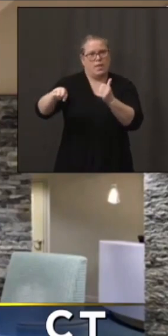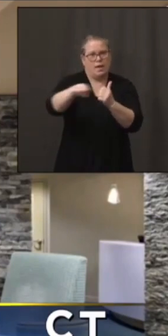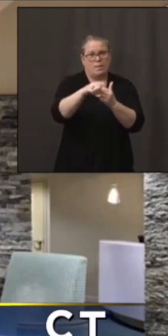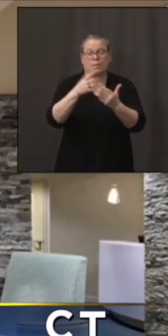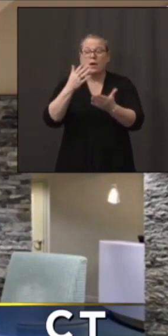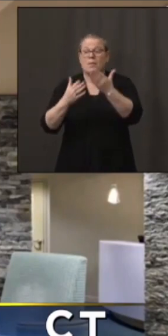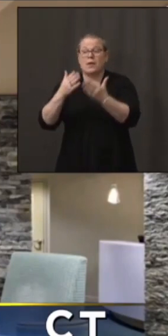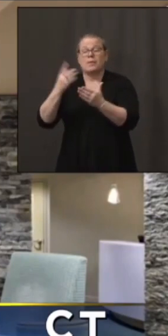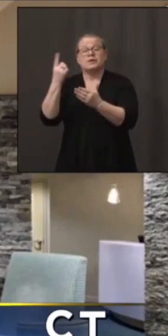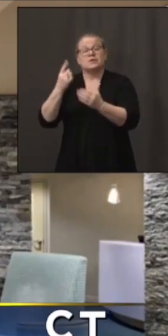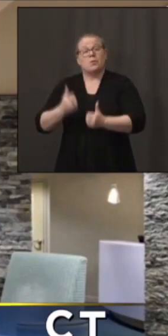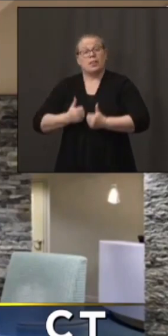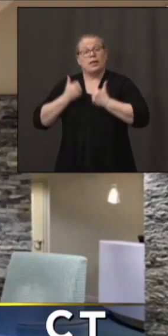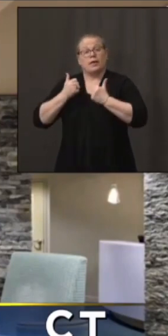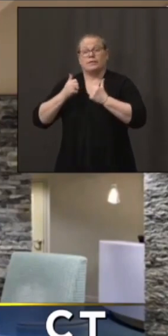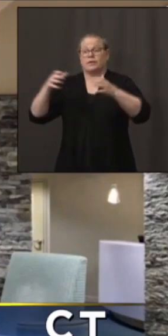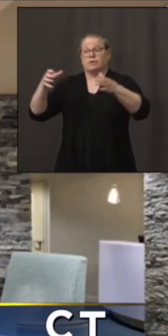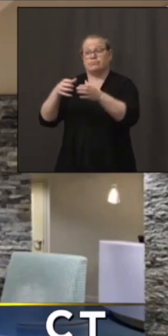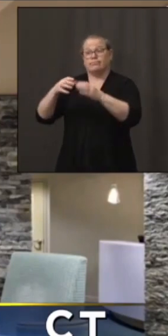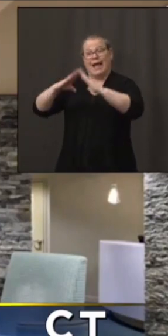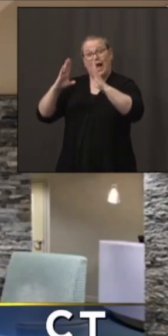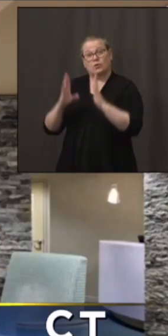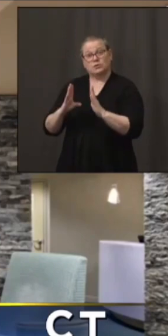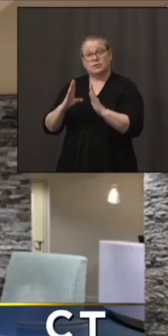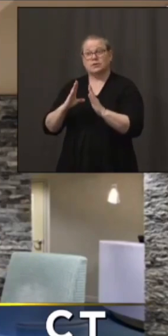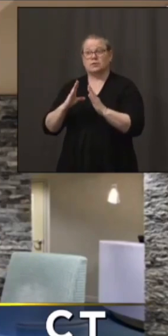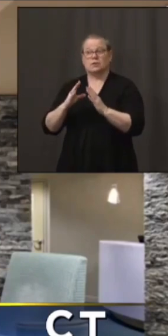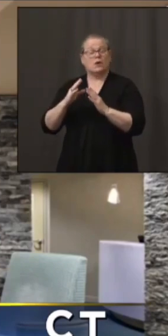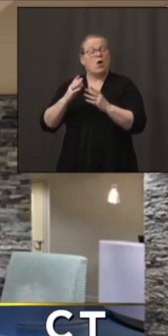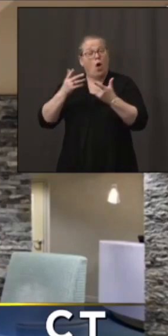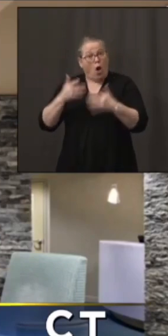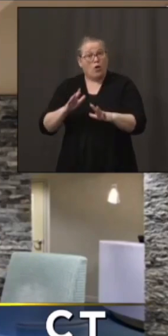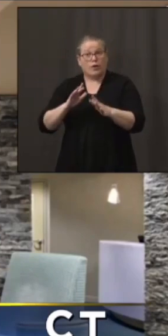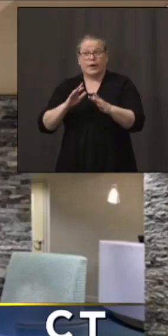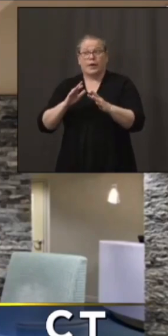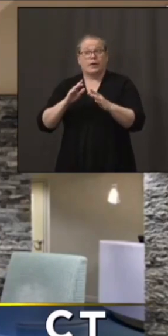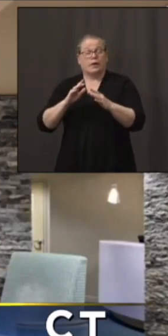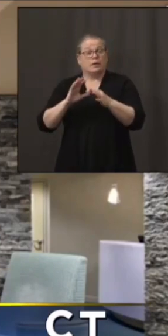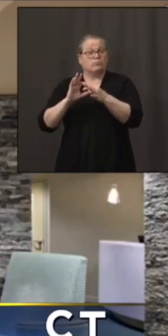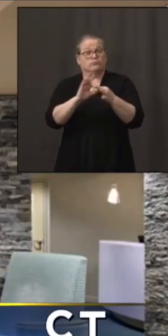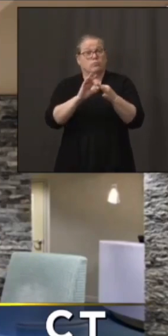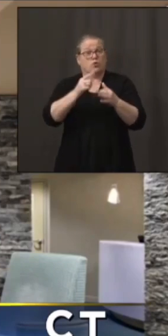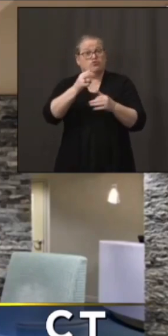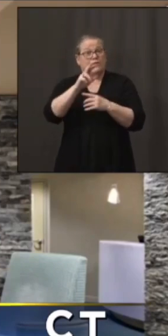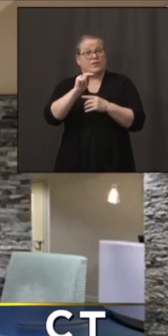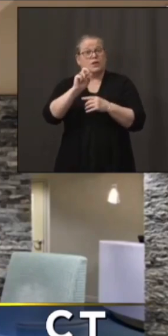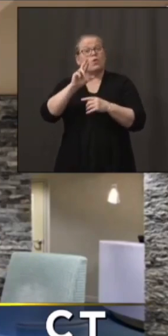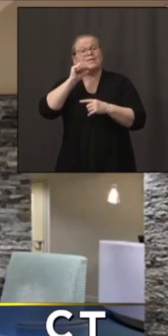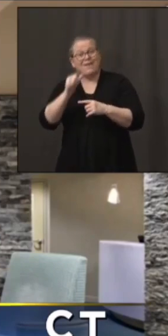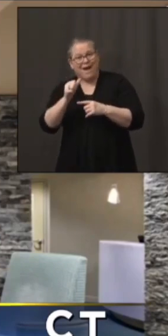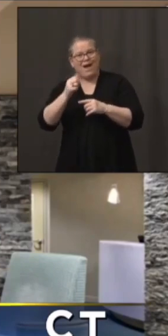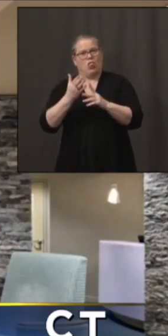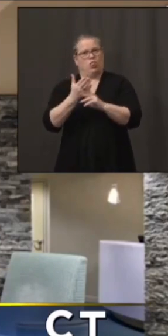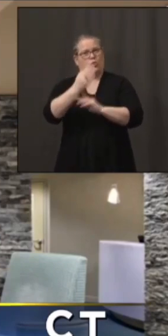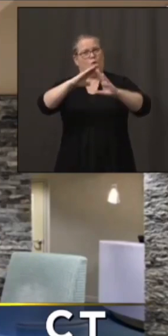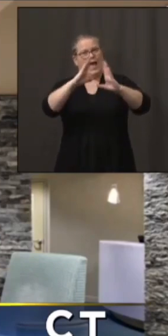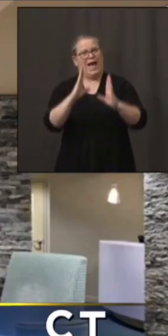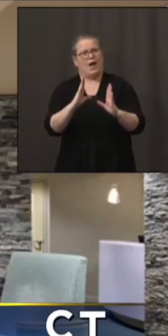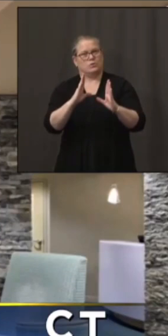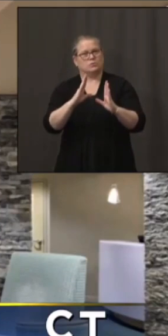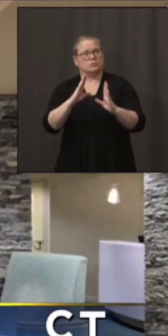congregate housing, whether they have an existing relationship with Griffin or not, those individuals are being identified. I mentioned Team Inc.,